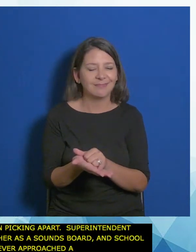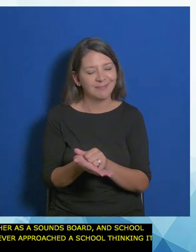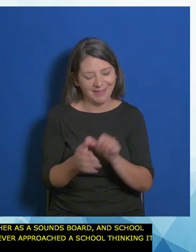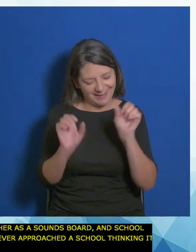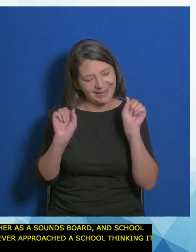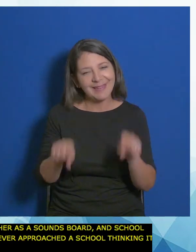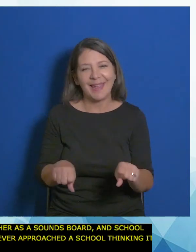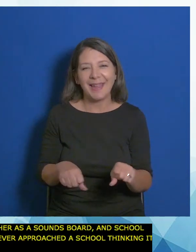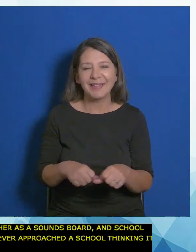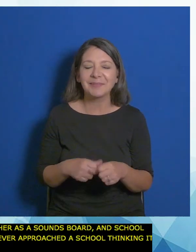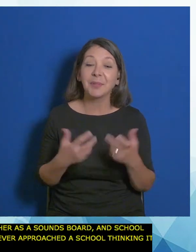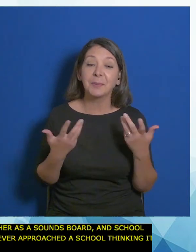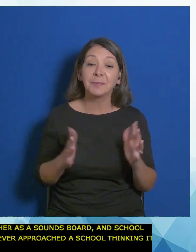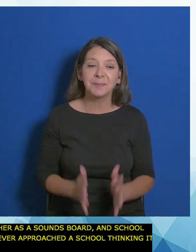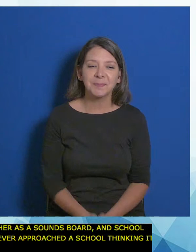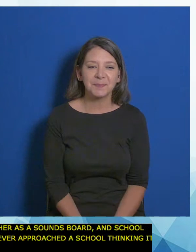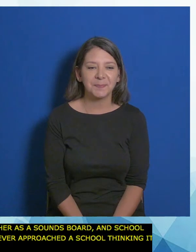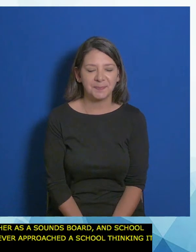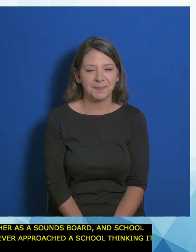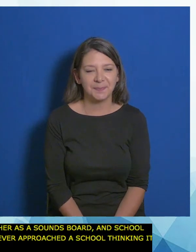But thank you.